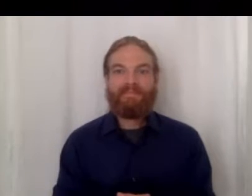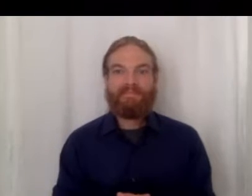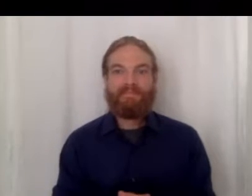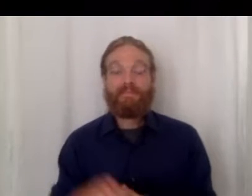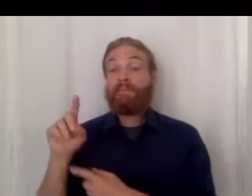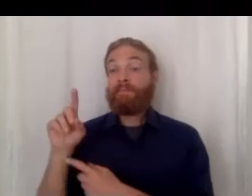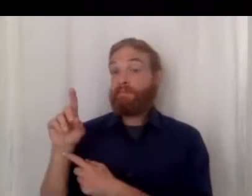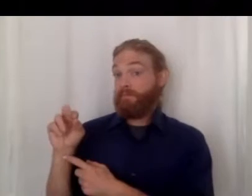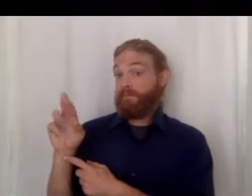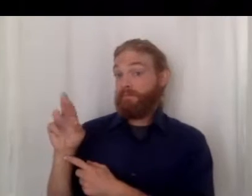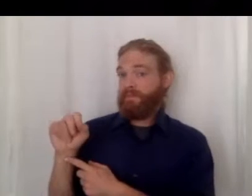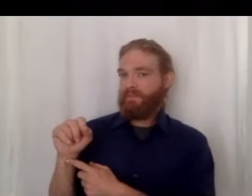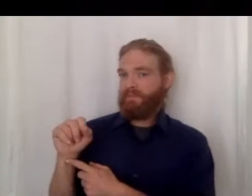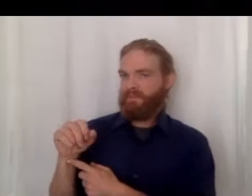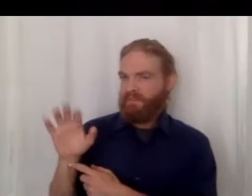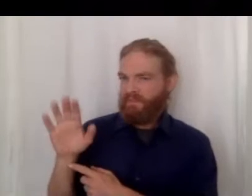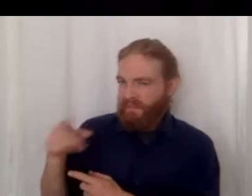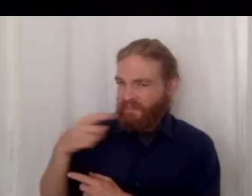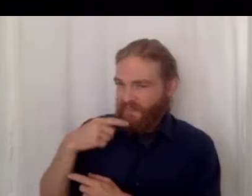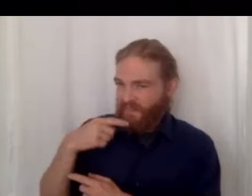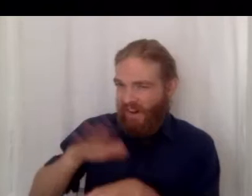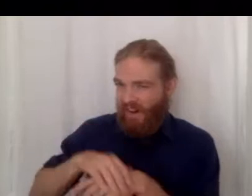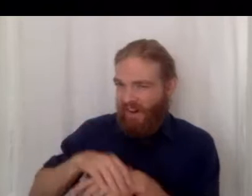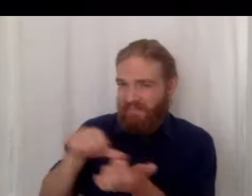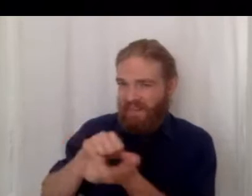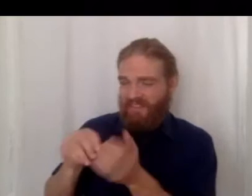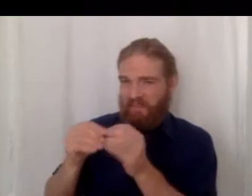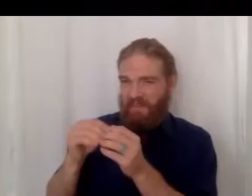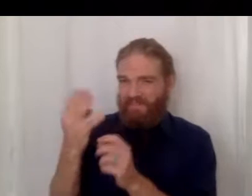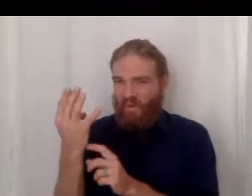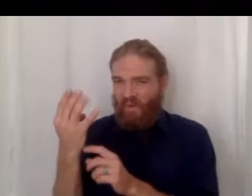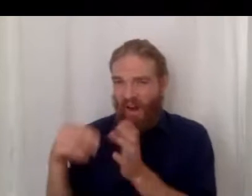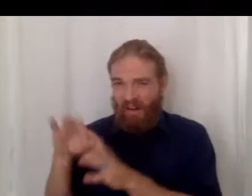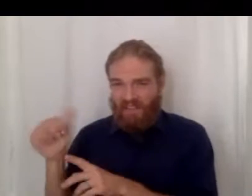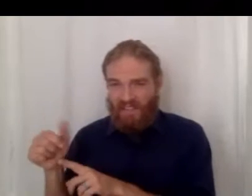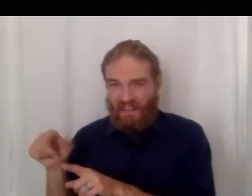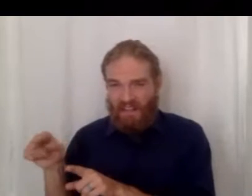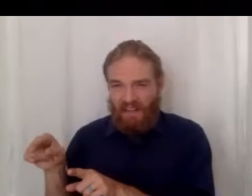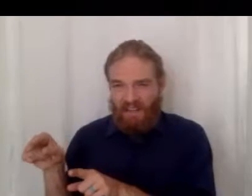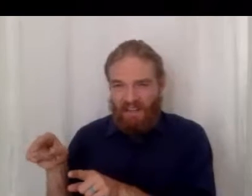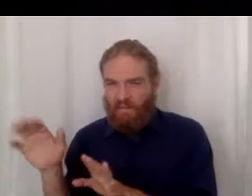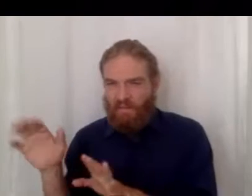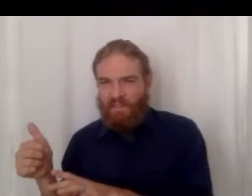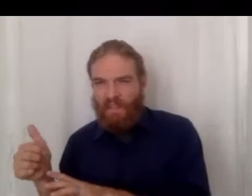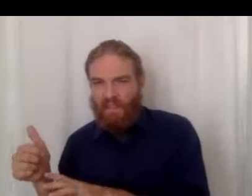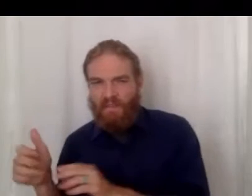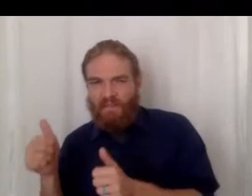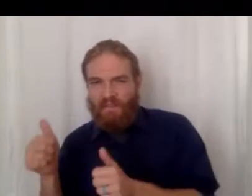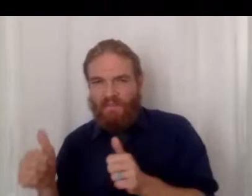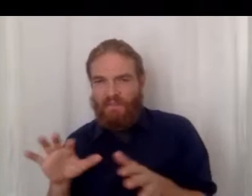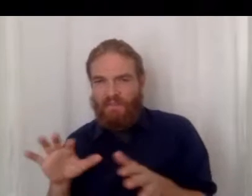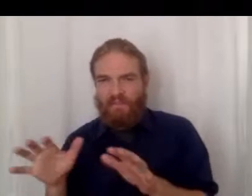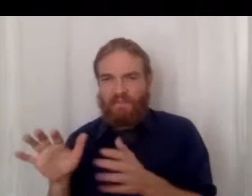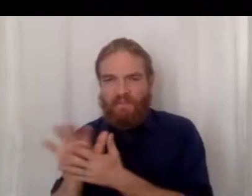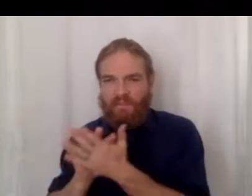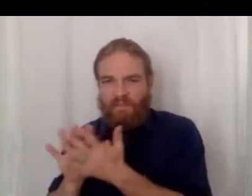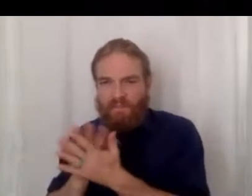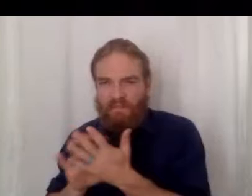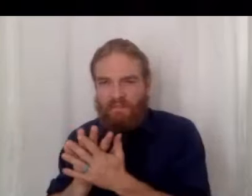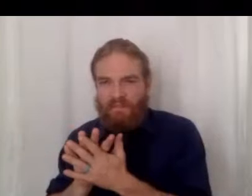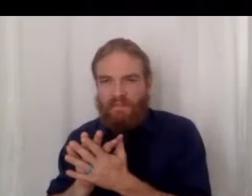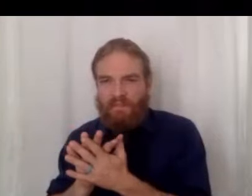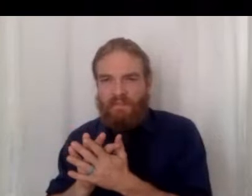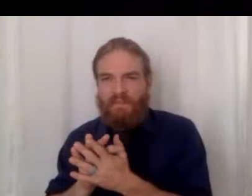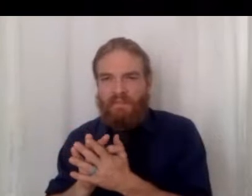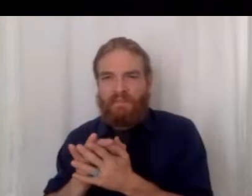would like some clarification because I don't understand. It's got trash services and building security service, 1/3 plus 2/3. What does that